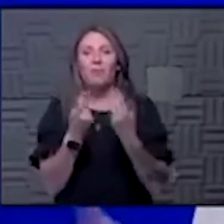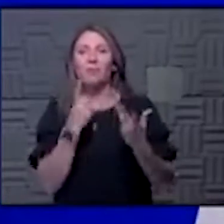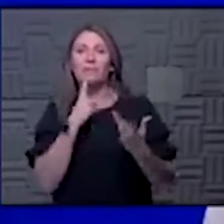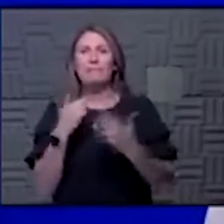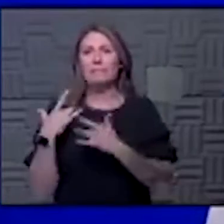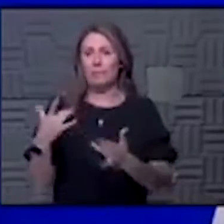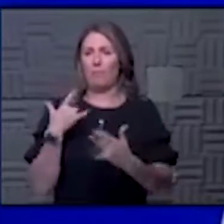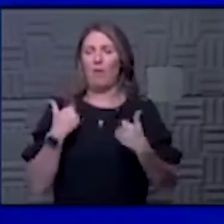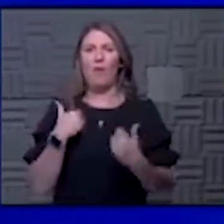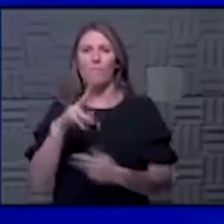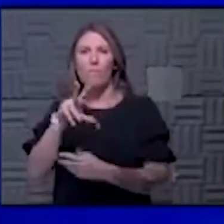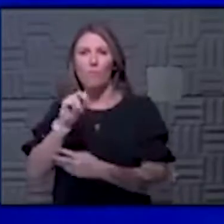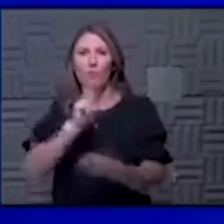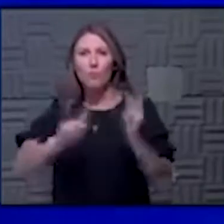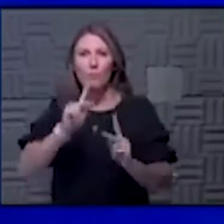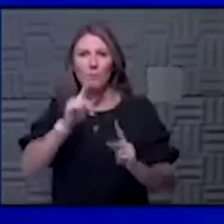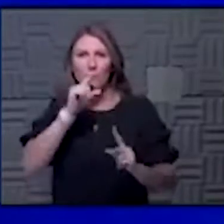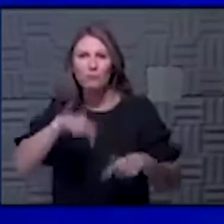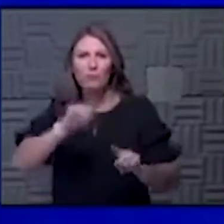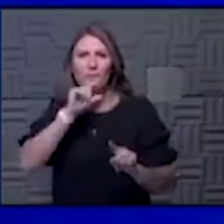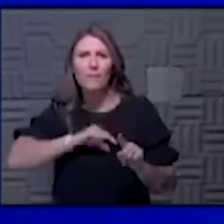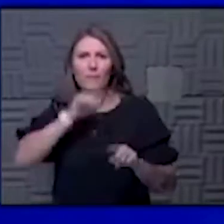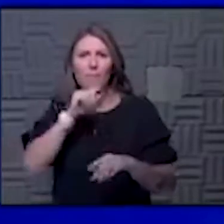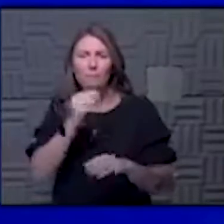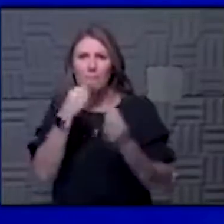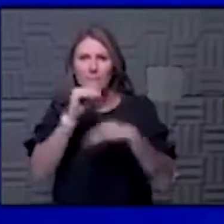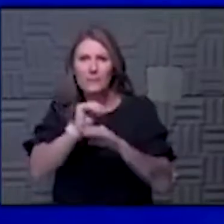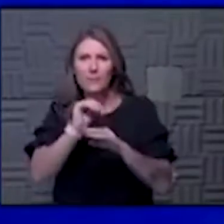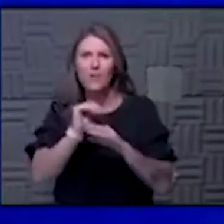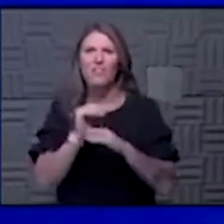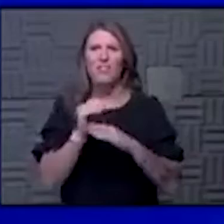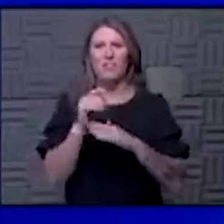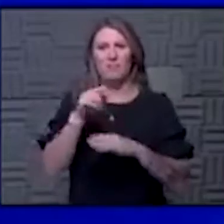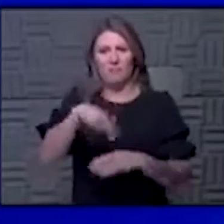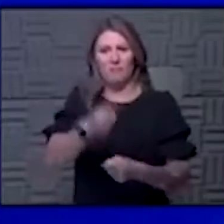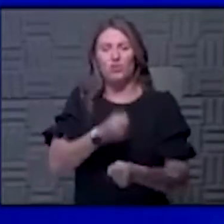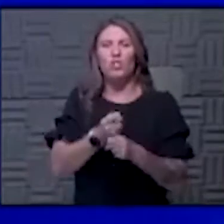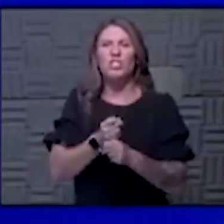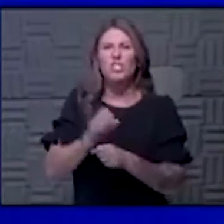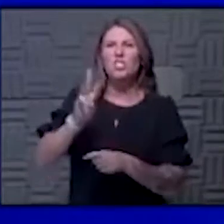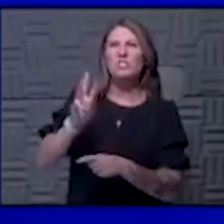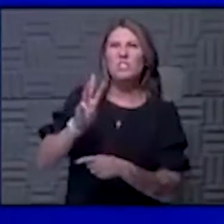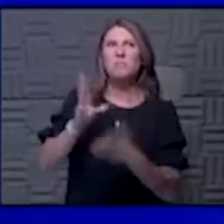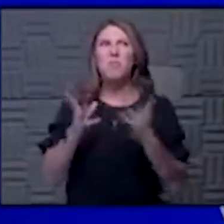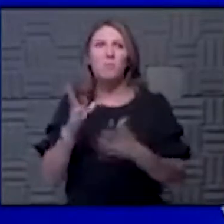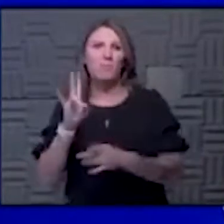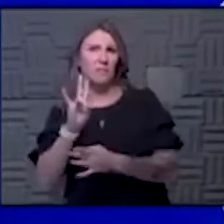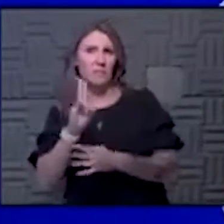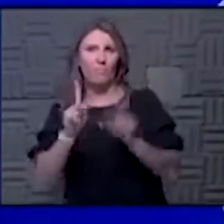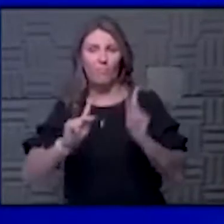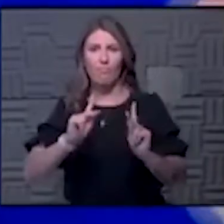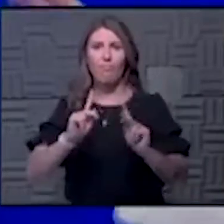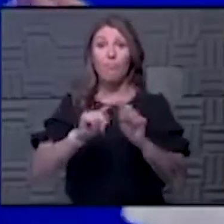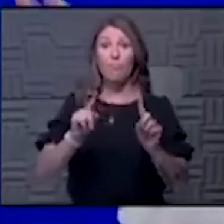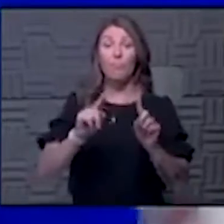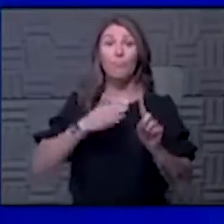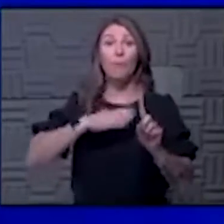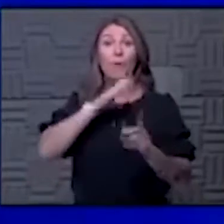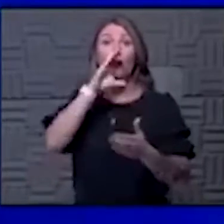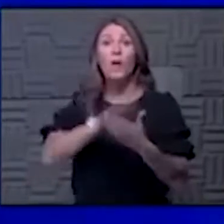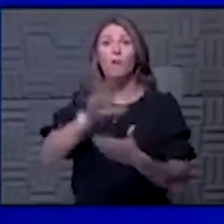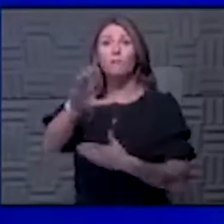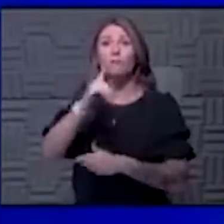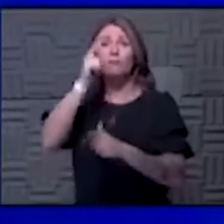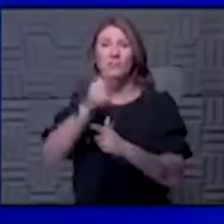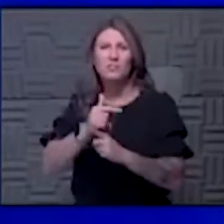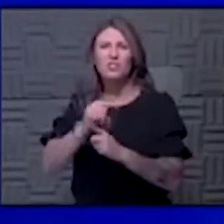people at our Thanksgiving dinner, and this year I think we're going to have like 6 or 7. But my wife's sister's family and